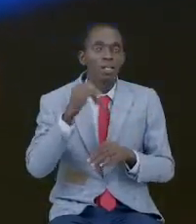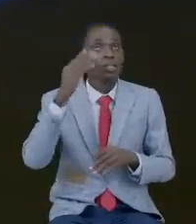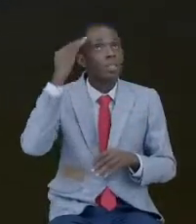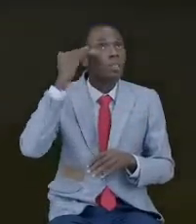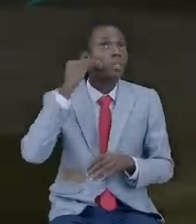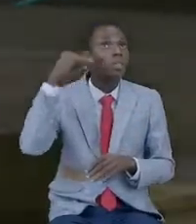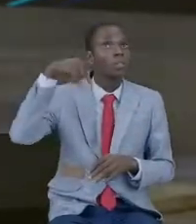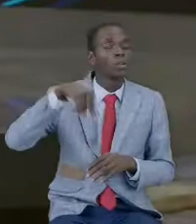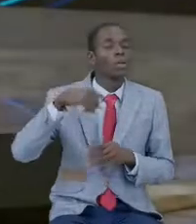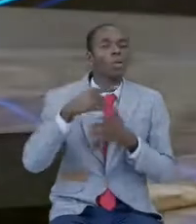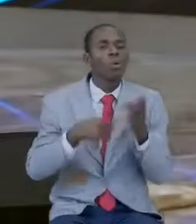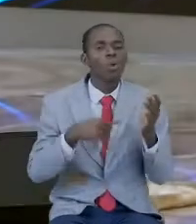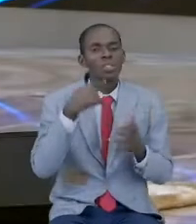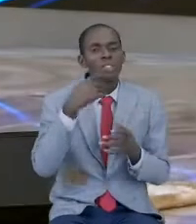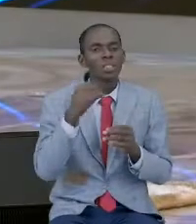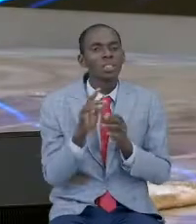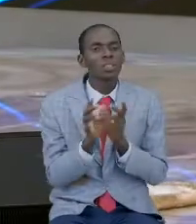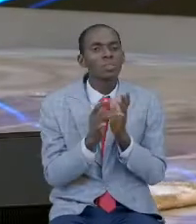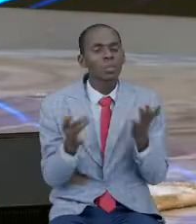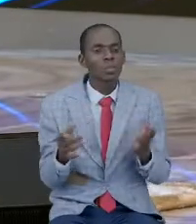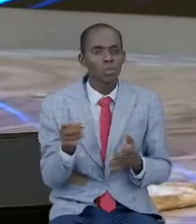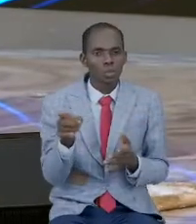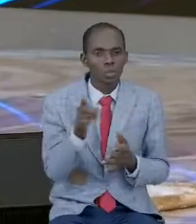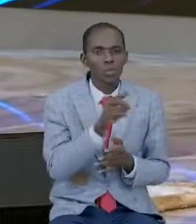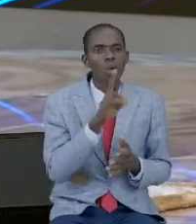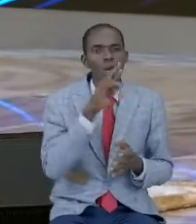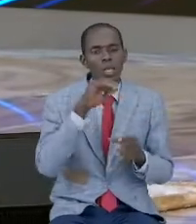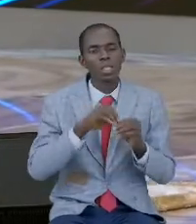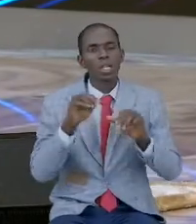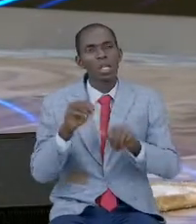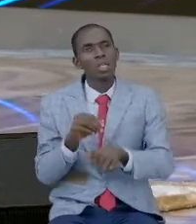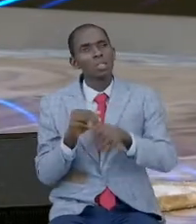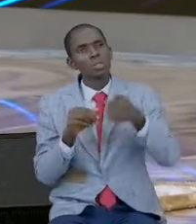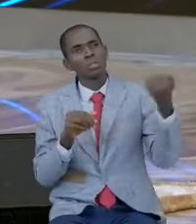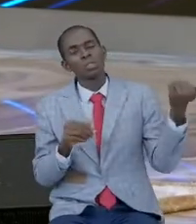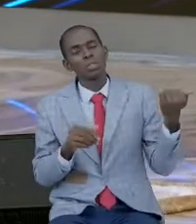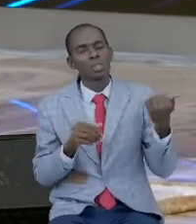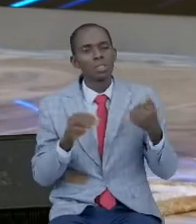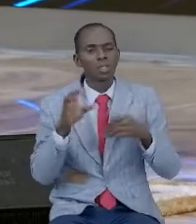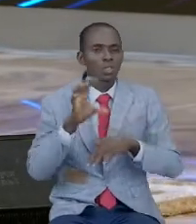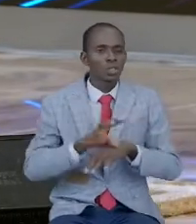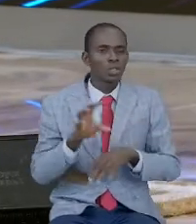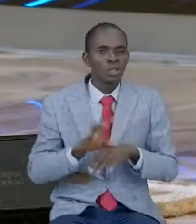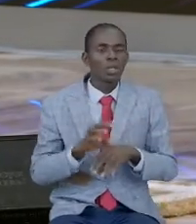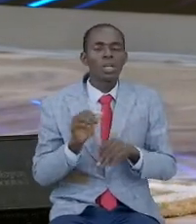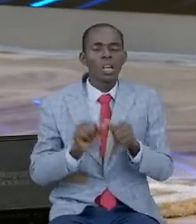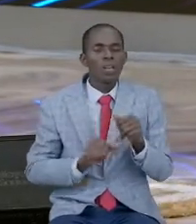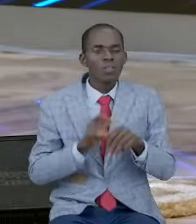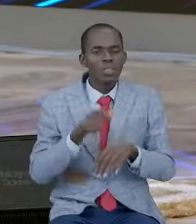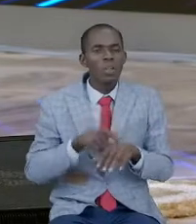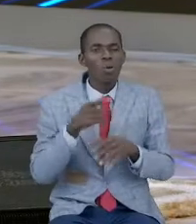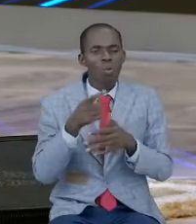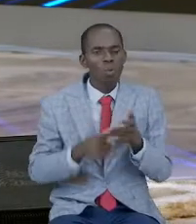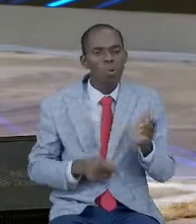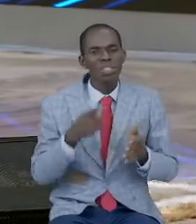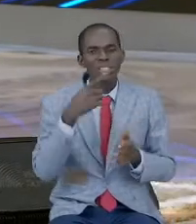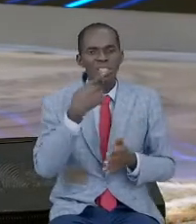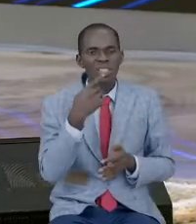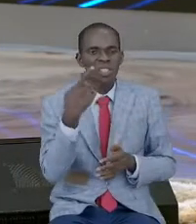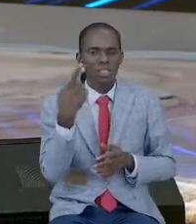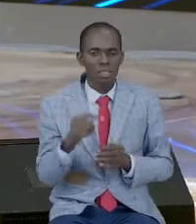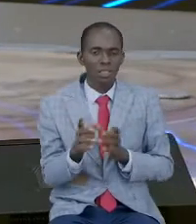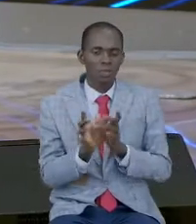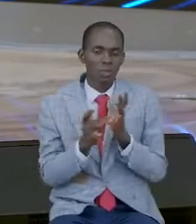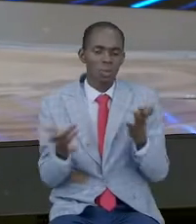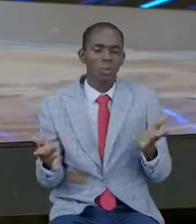the scriptures? You are in another local church every time. What says the scripture? It's a